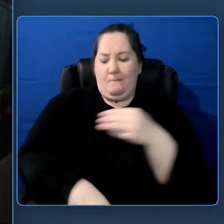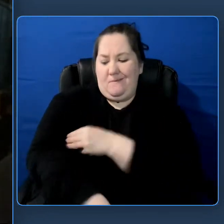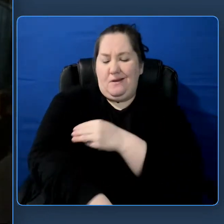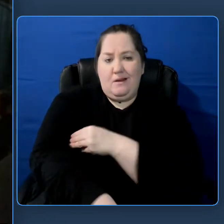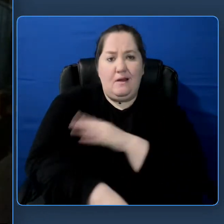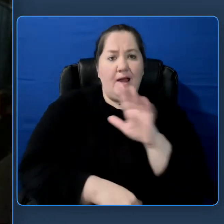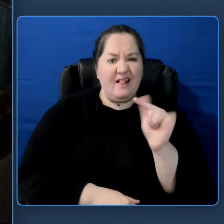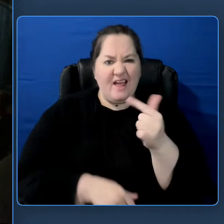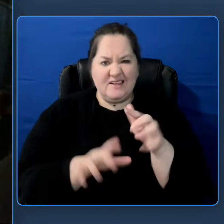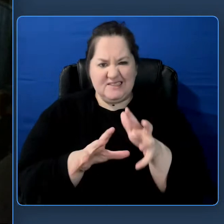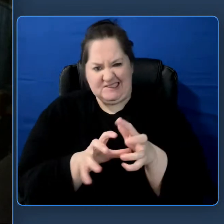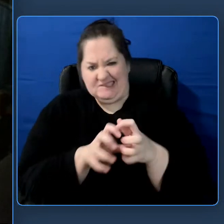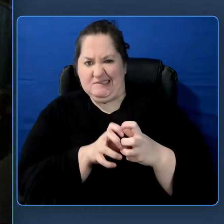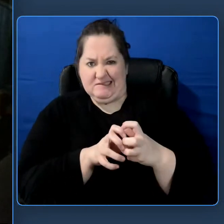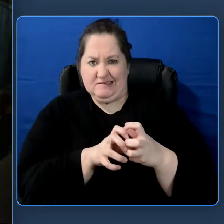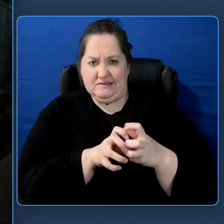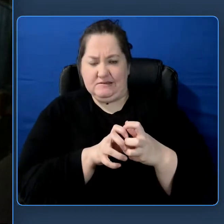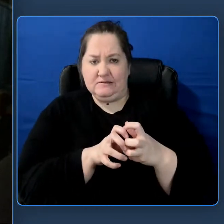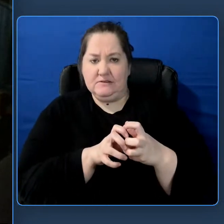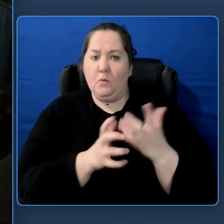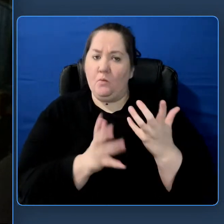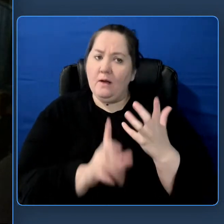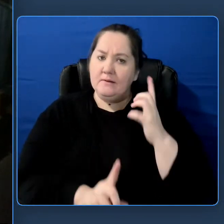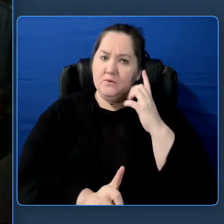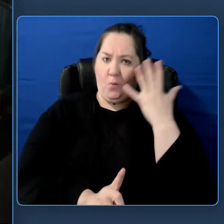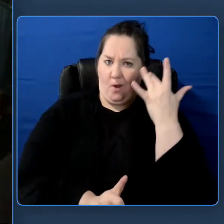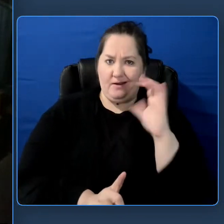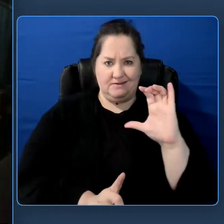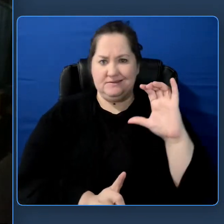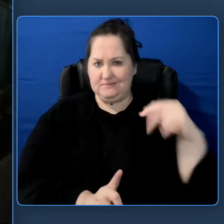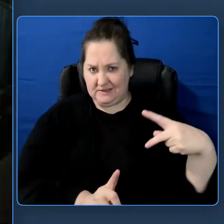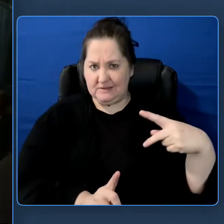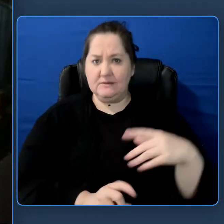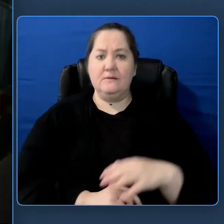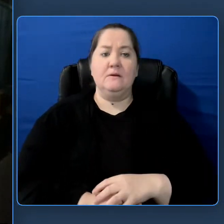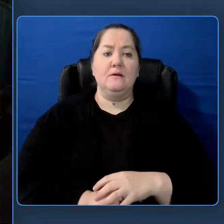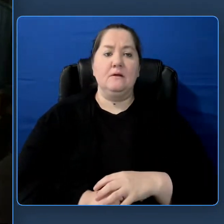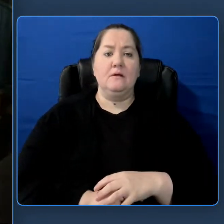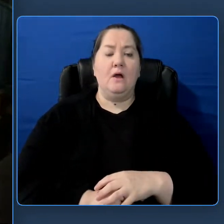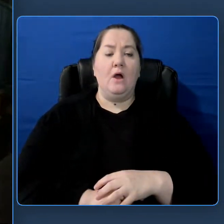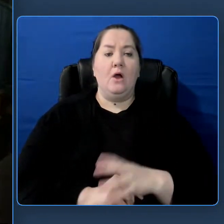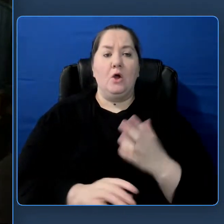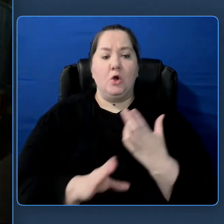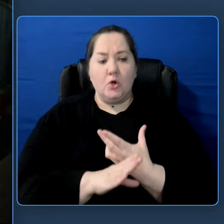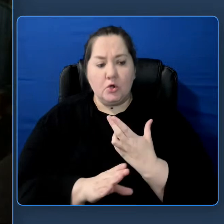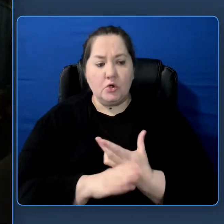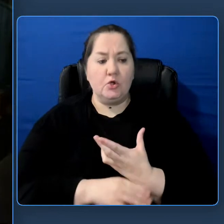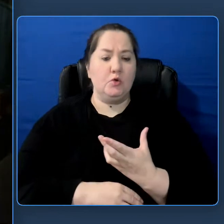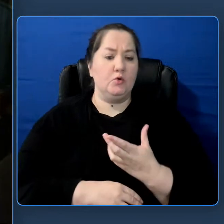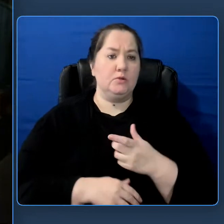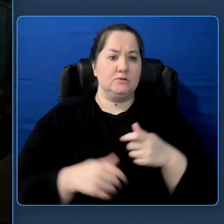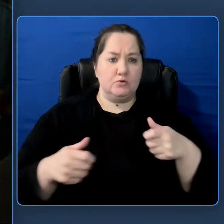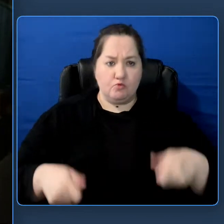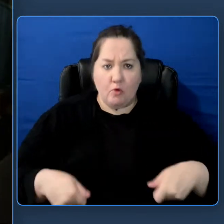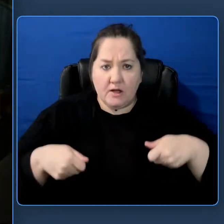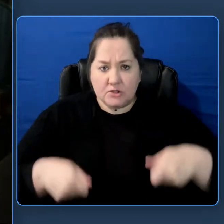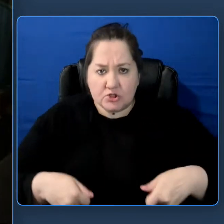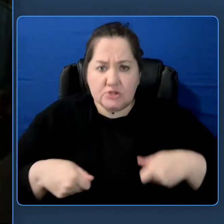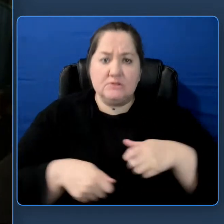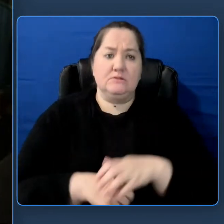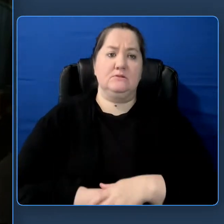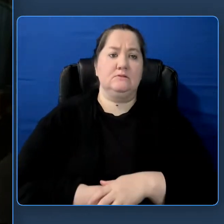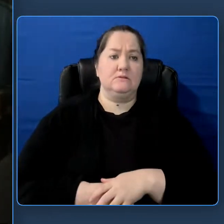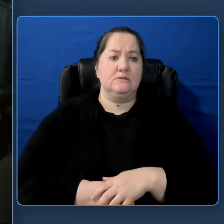and all of that, which was probably due to the CP. And so then I started using crutches and canes and